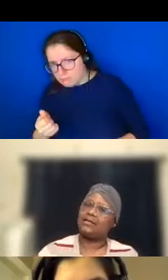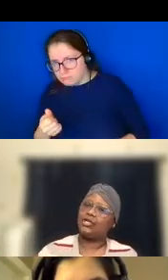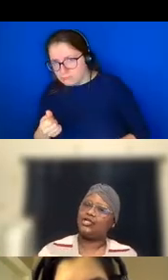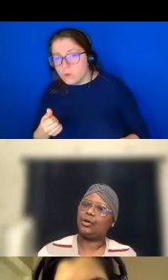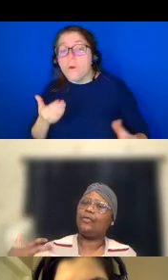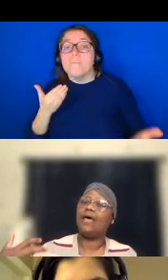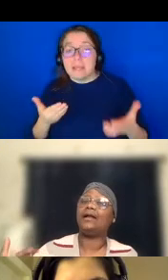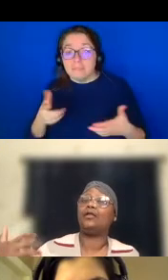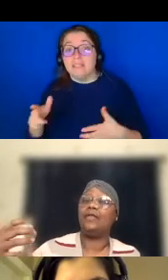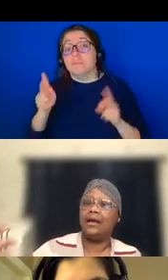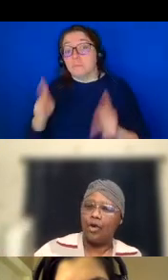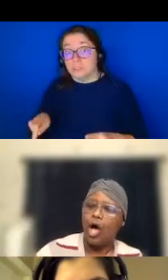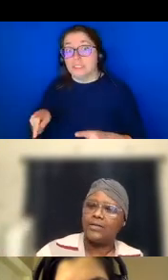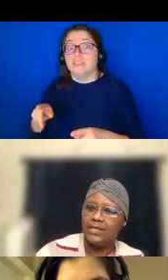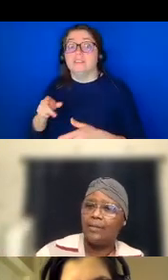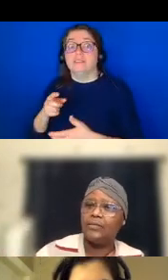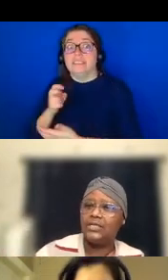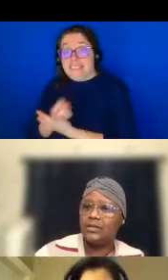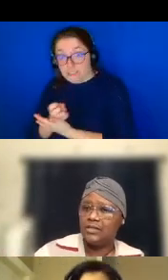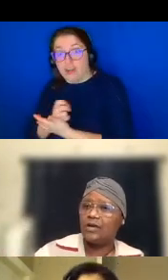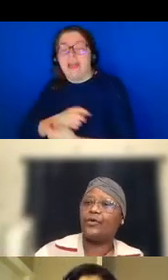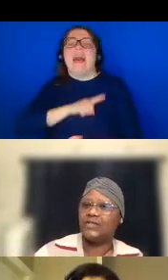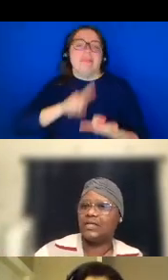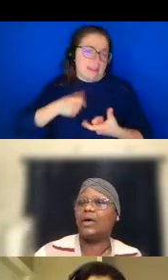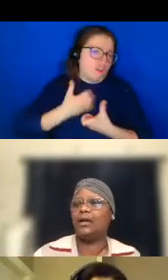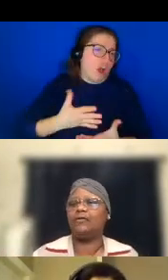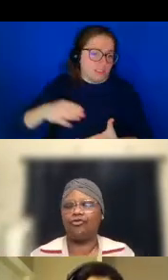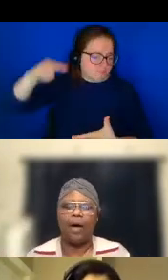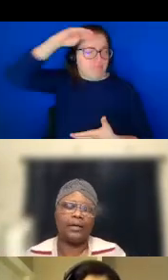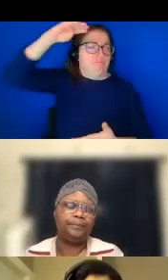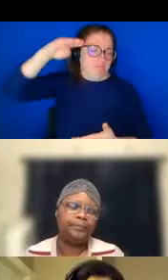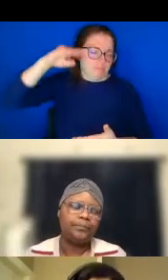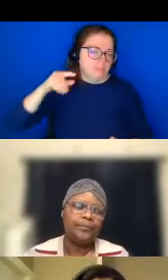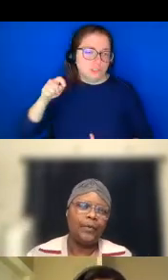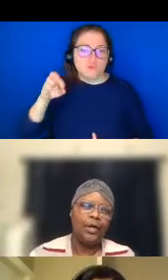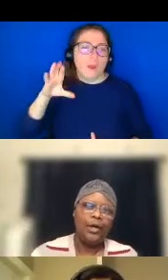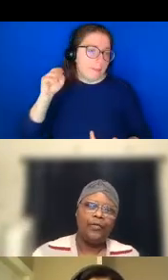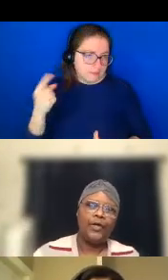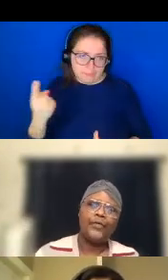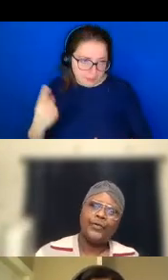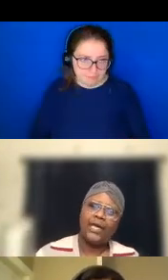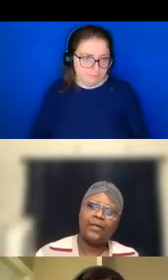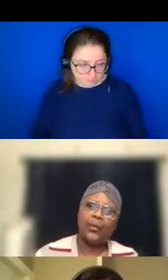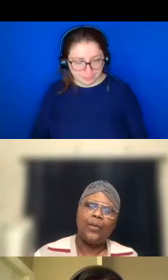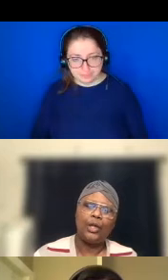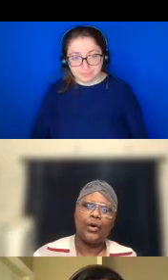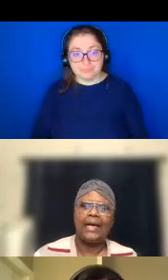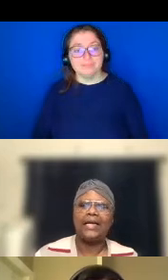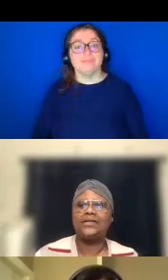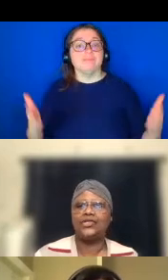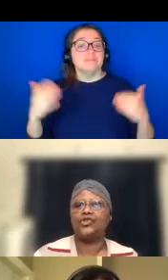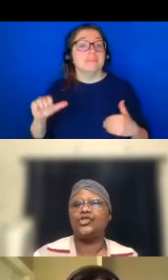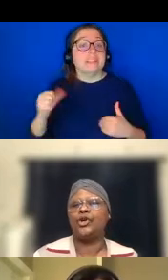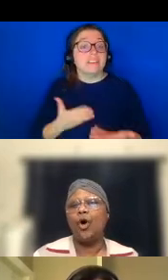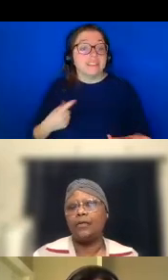a seizure that then caused them to suffer some kind of trauma. The other thing that we will look at is